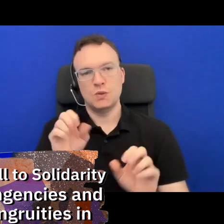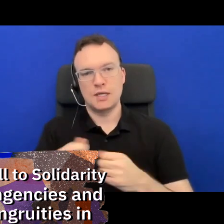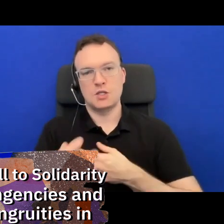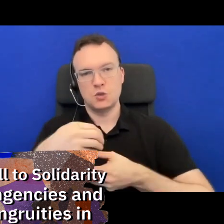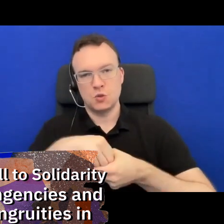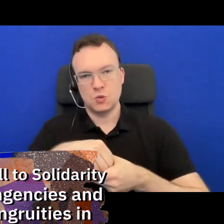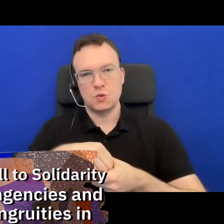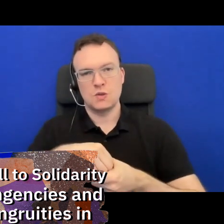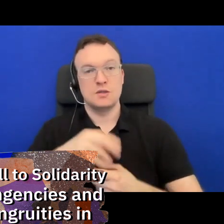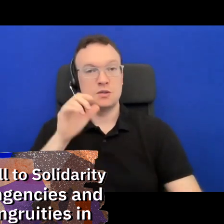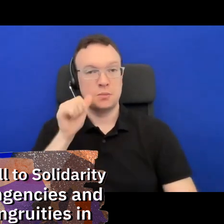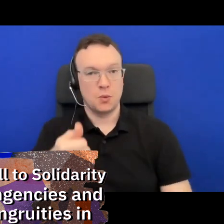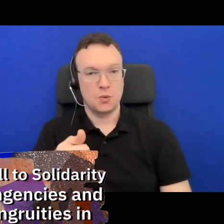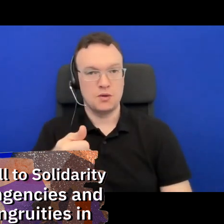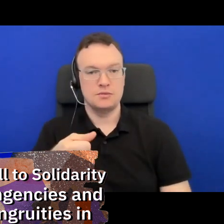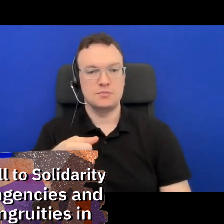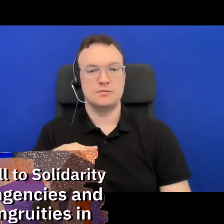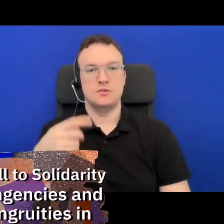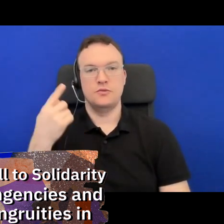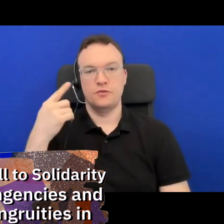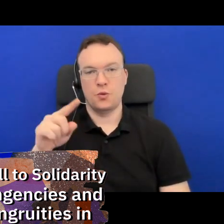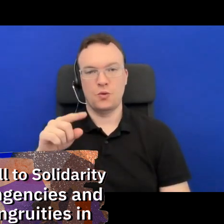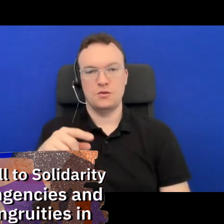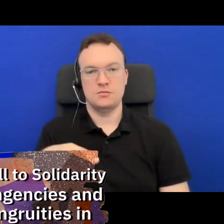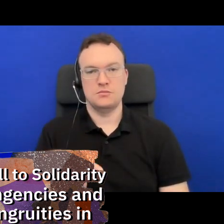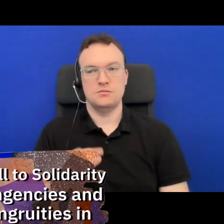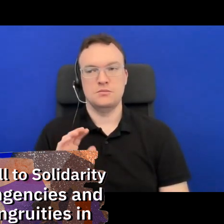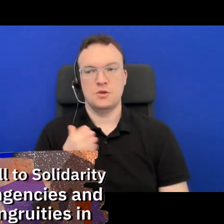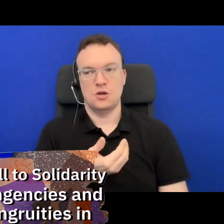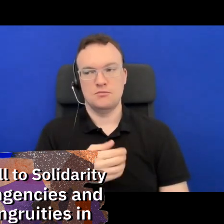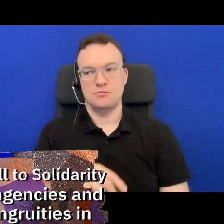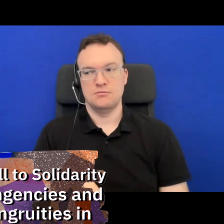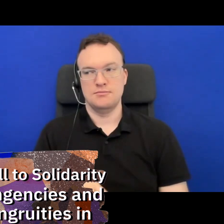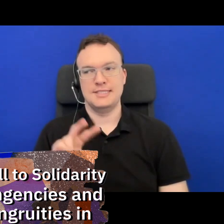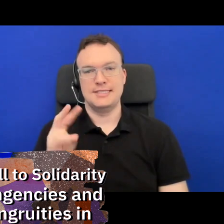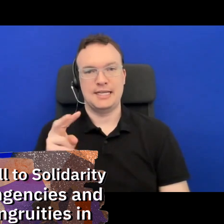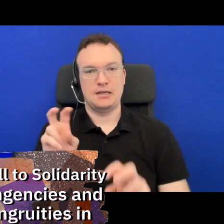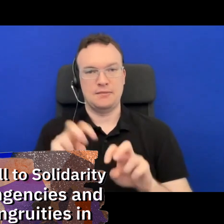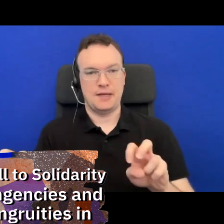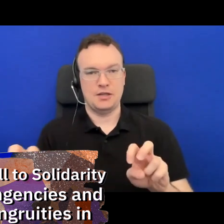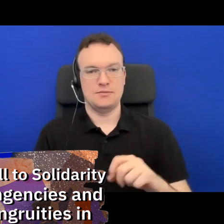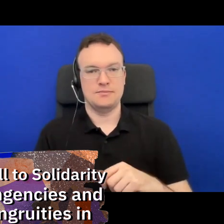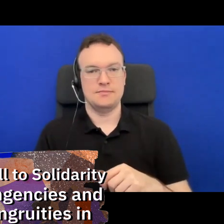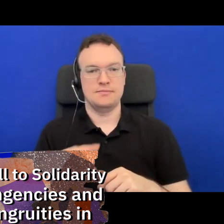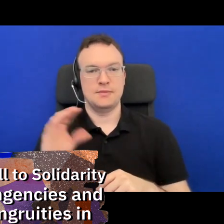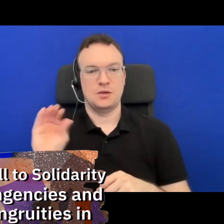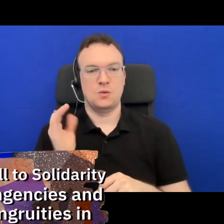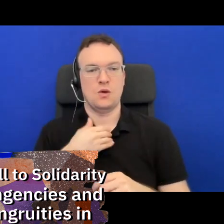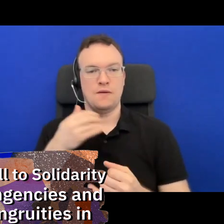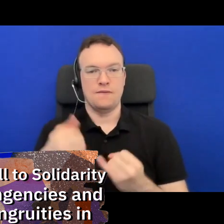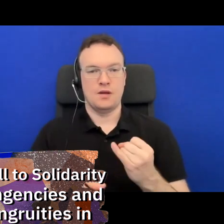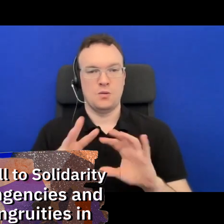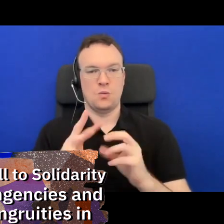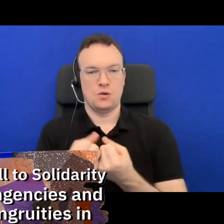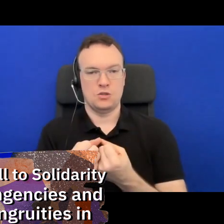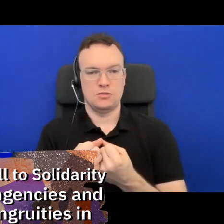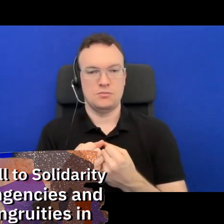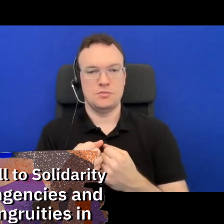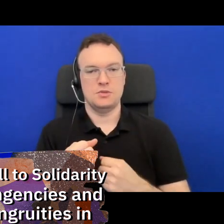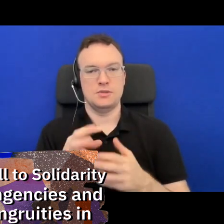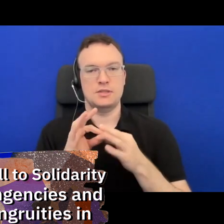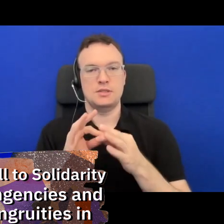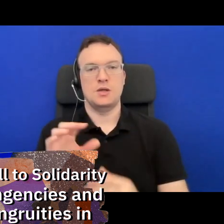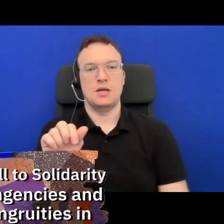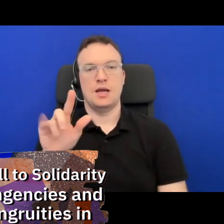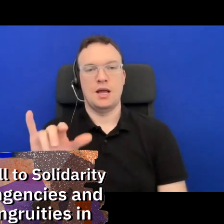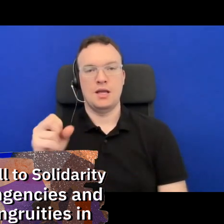us tomorrow for our second panel and our final workshop on